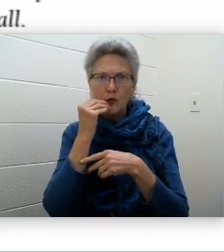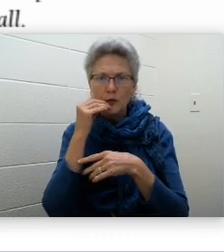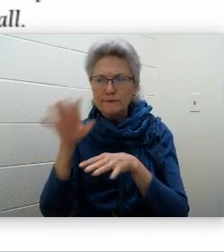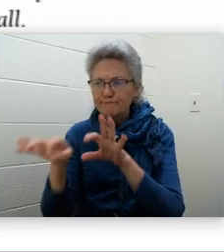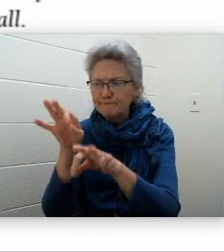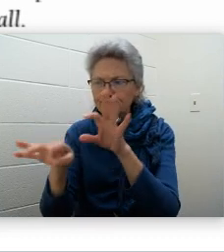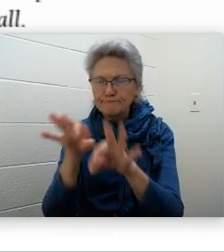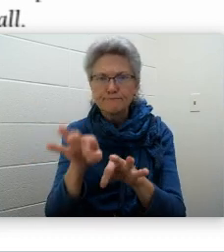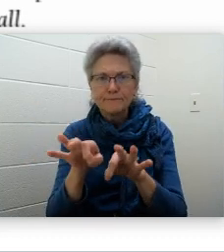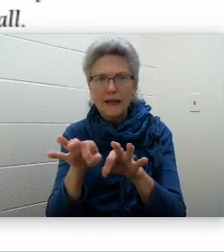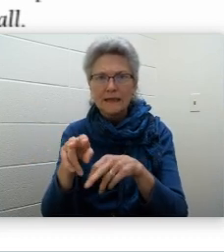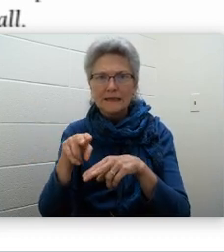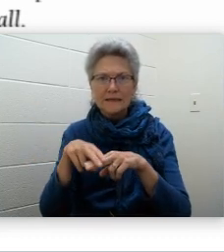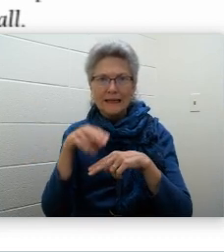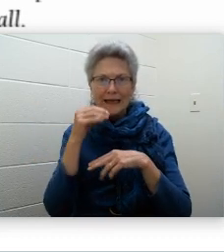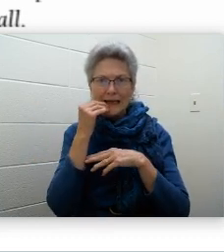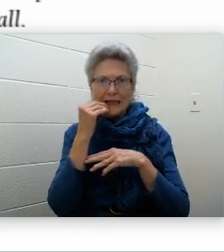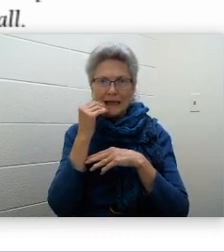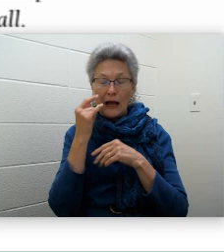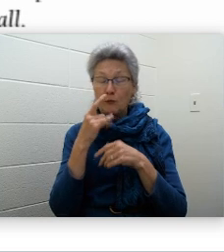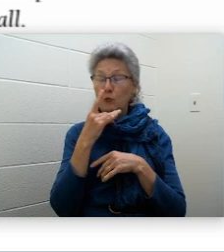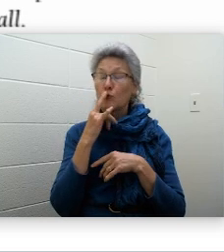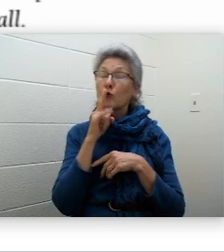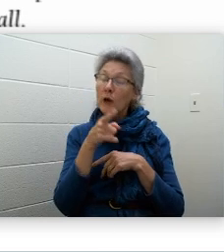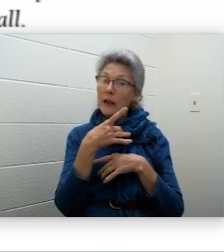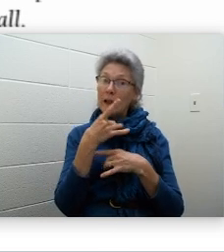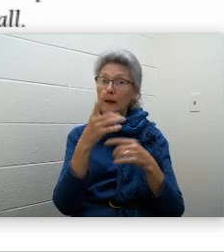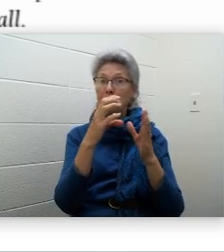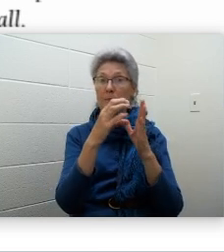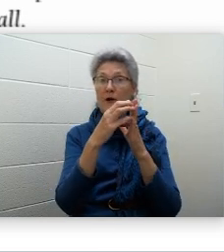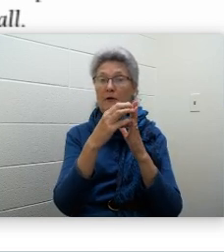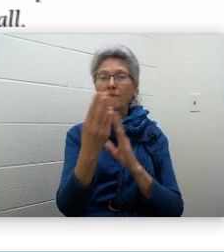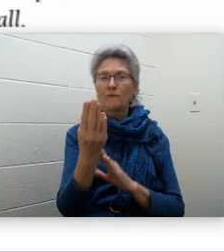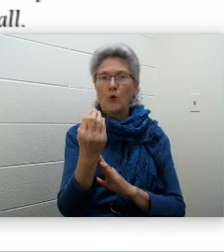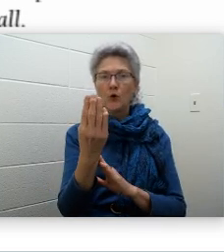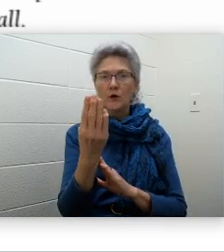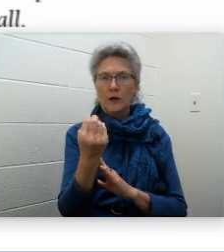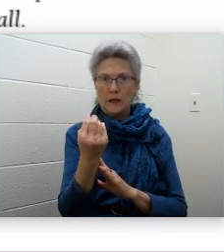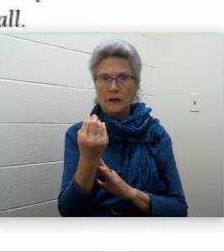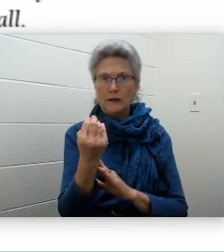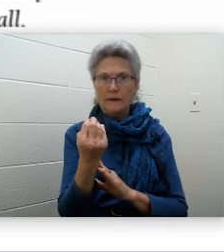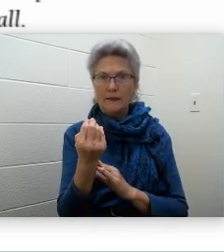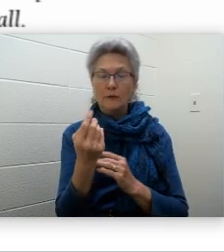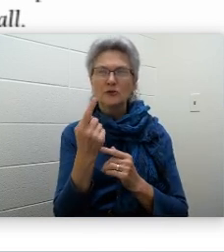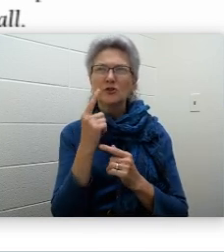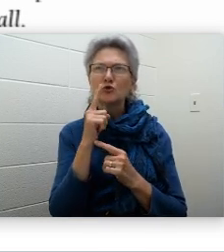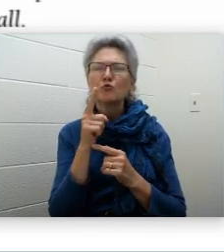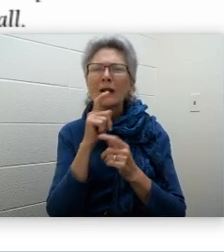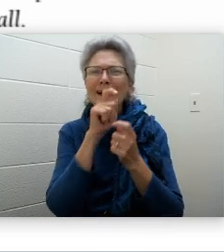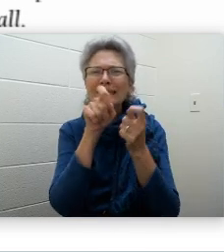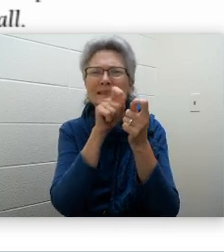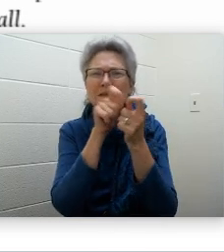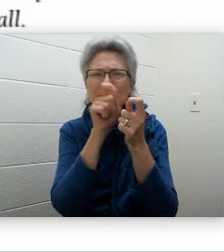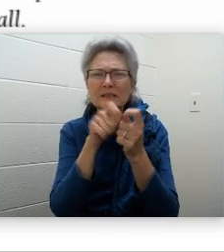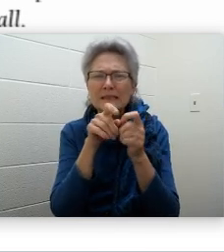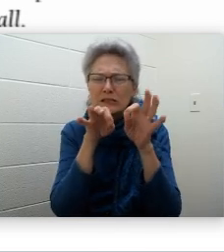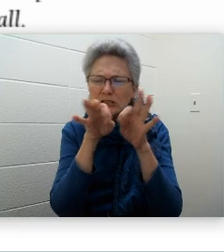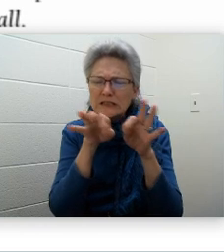eat. I really, really liked paragraph 14. That was just such a very detailed